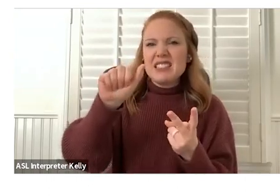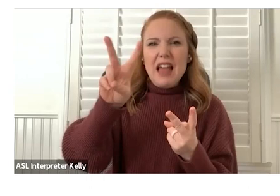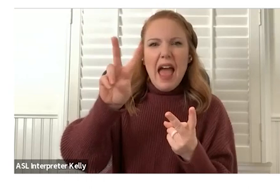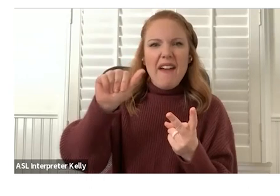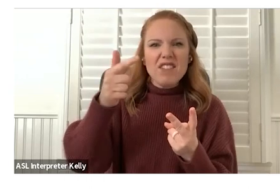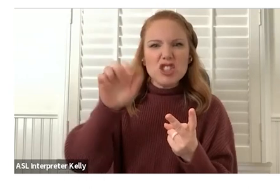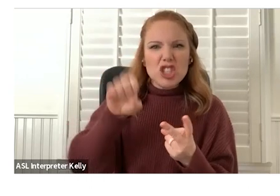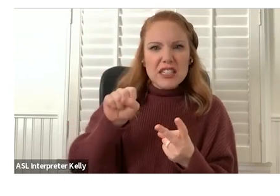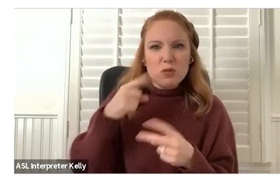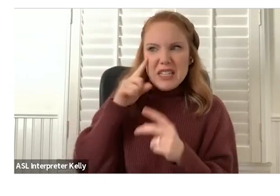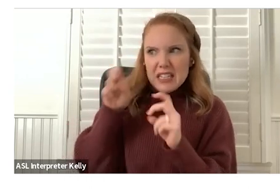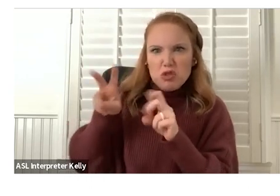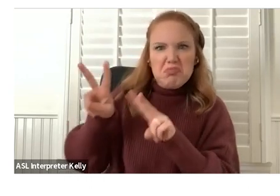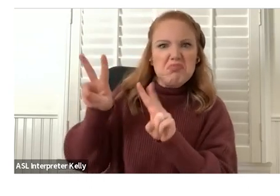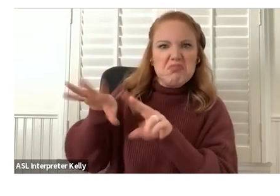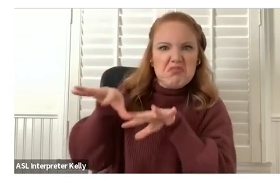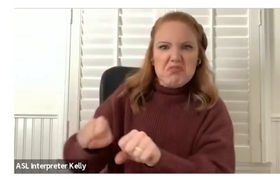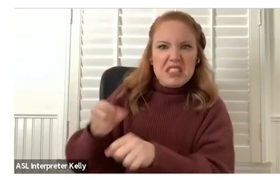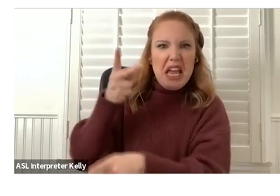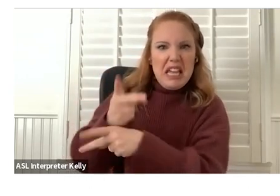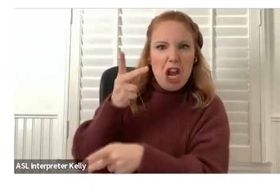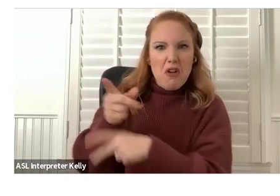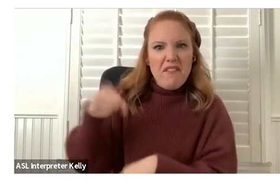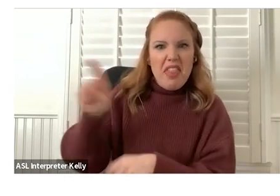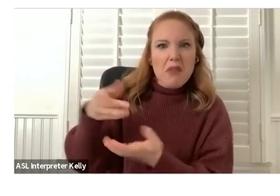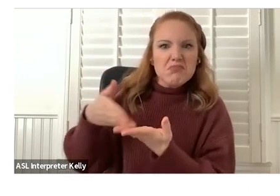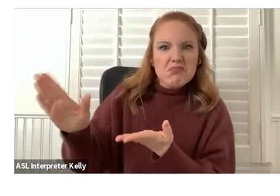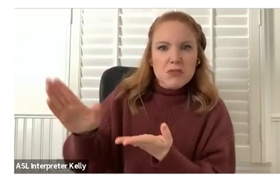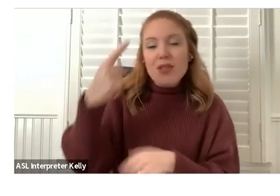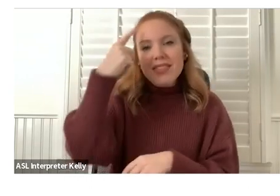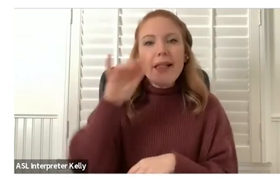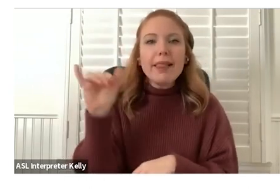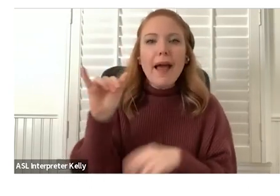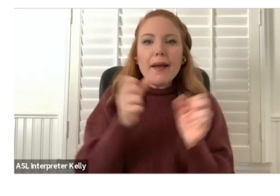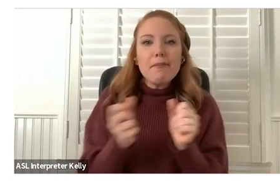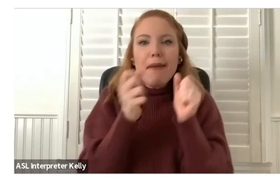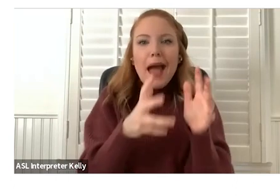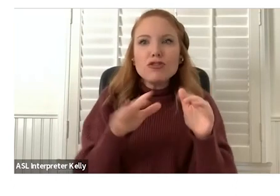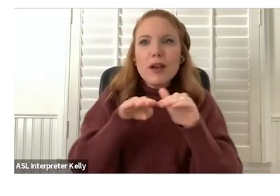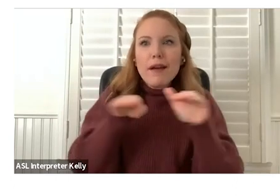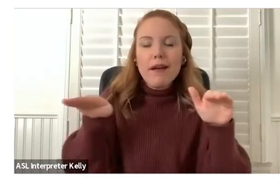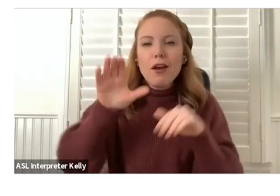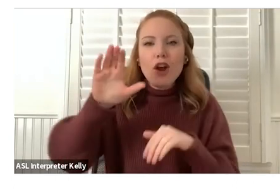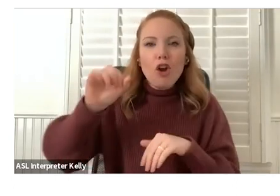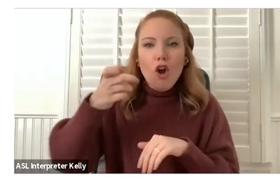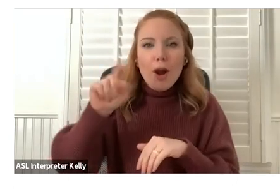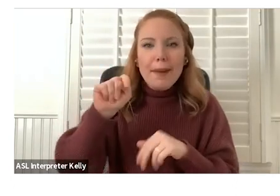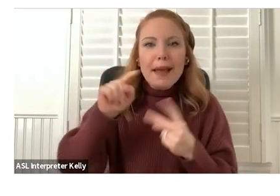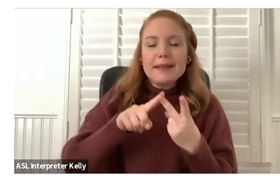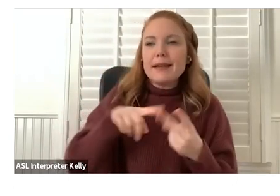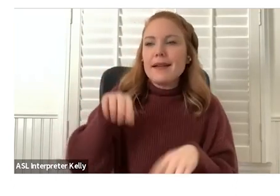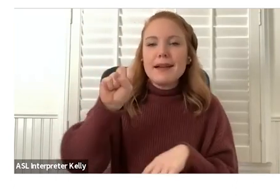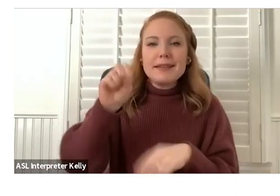manifest Orientalism, which describes the way in which Western societies interacted with the Orient. This is often referred to as